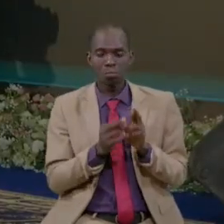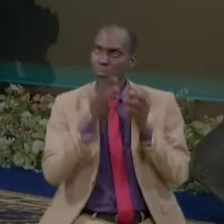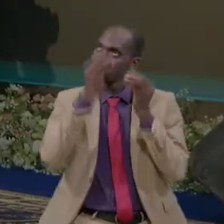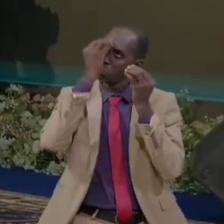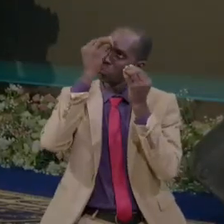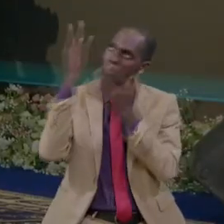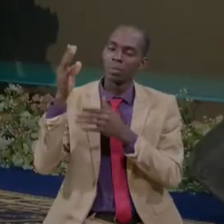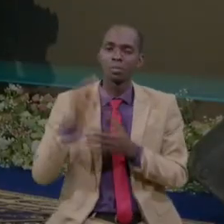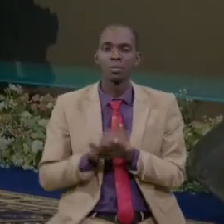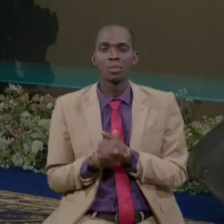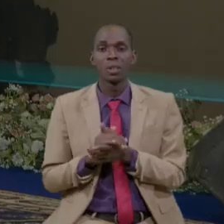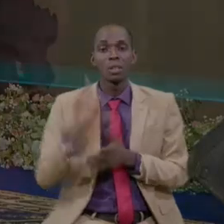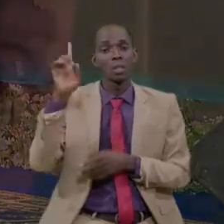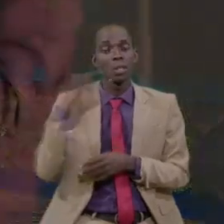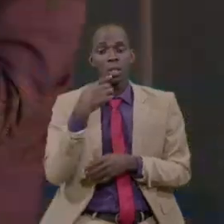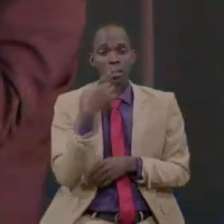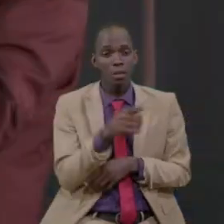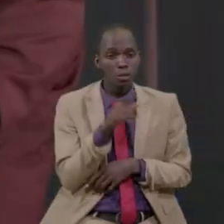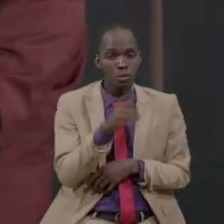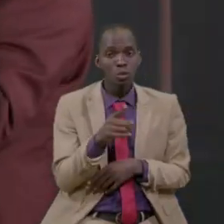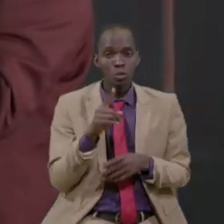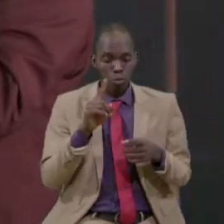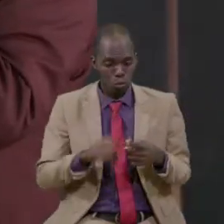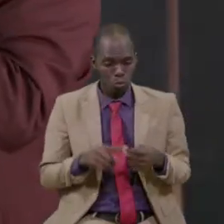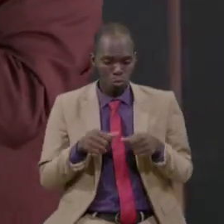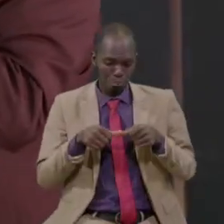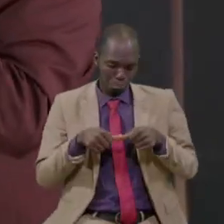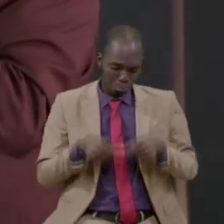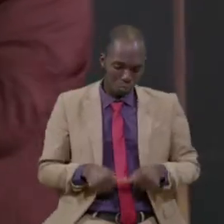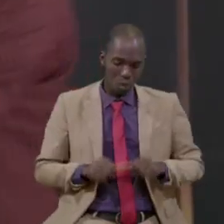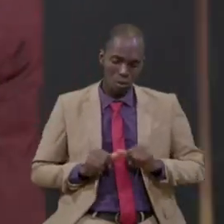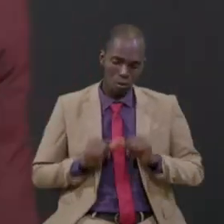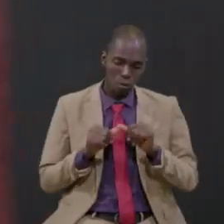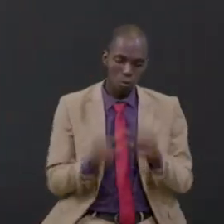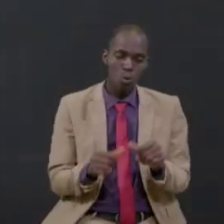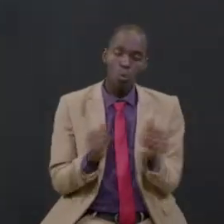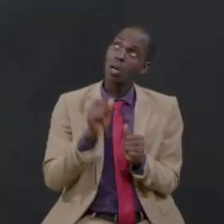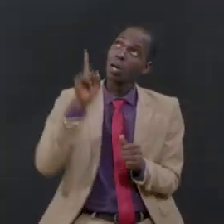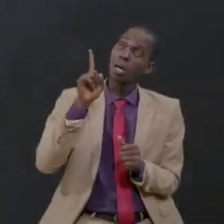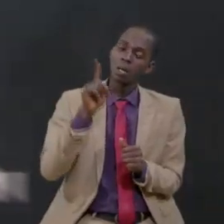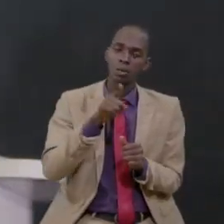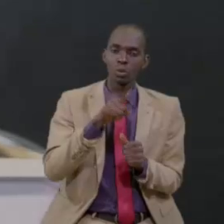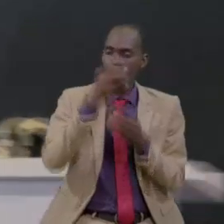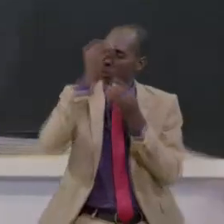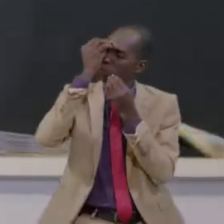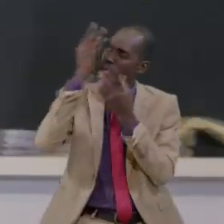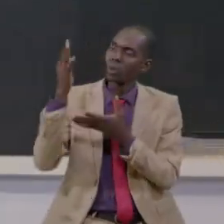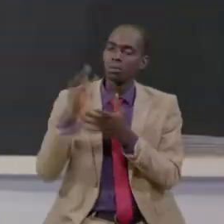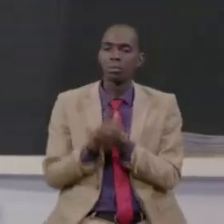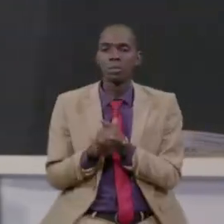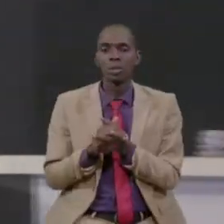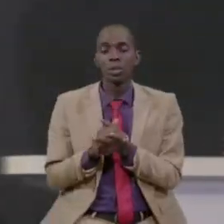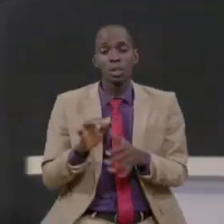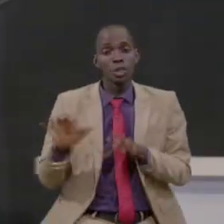say to remain and abide with him? Do. Do you take him as the